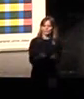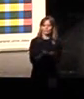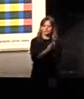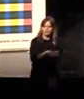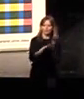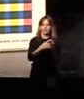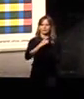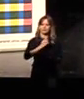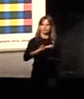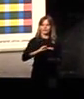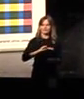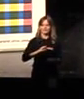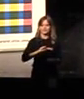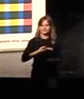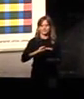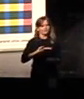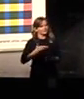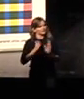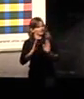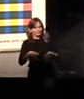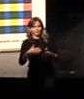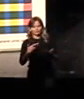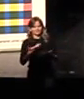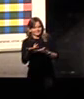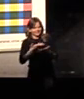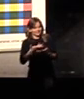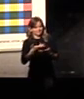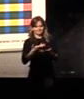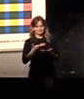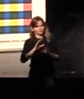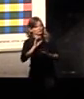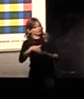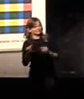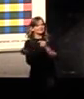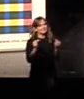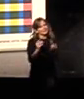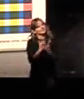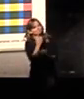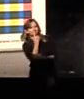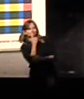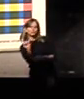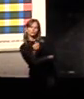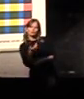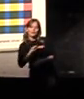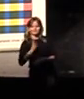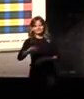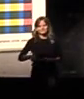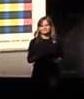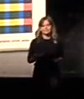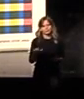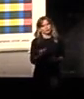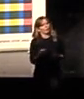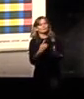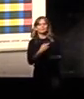not om de discussie you have them as a member of humanity en dat is de first inclusief principal